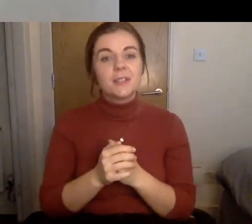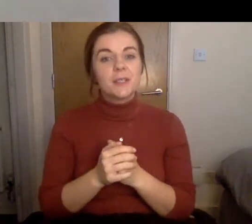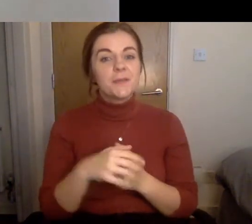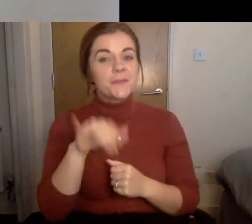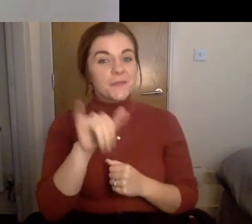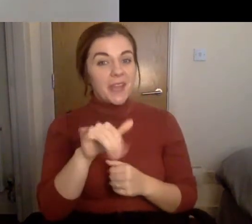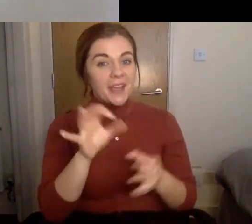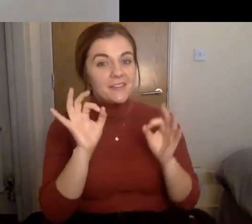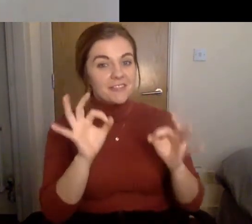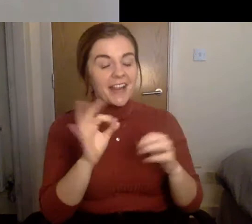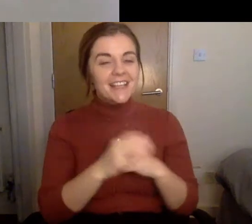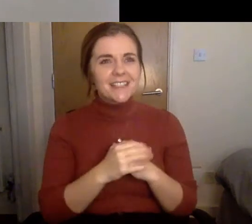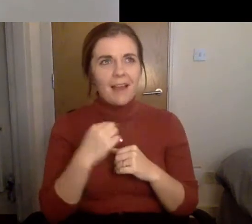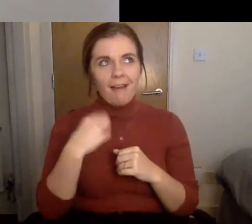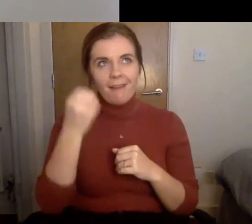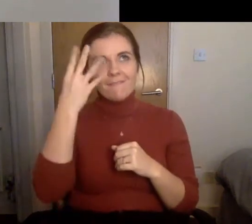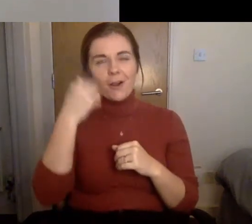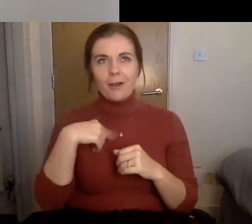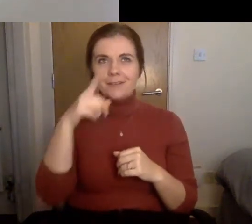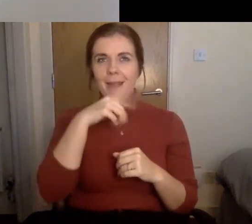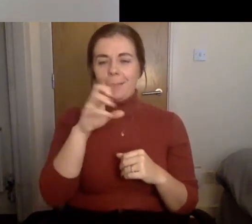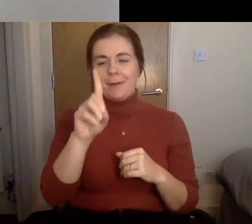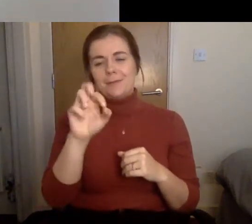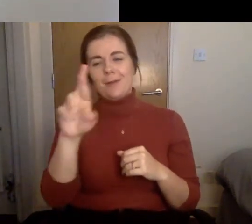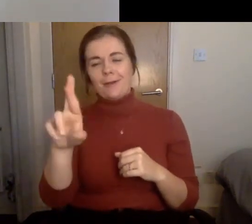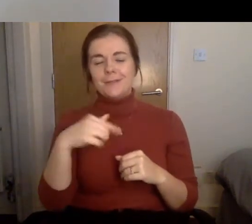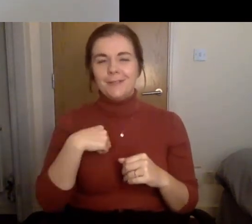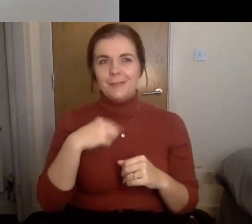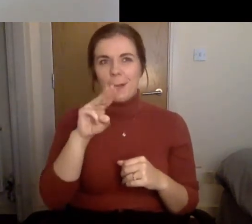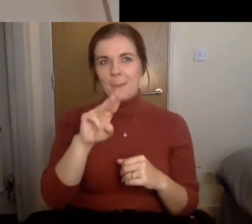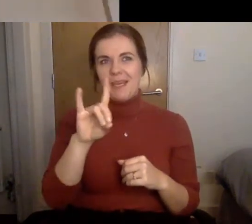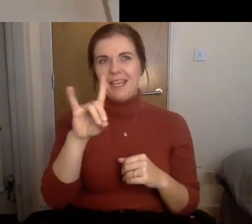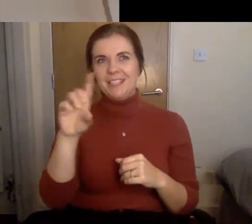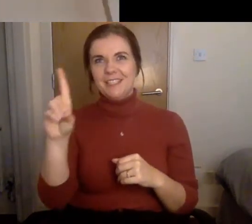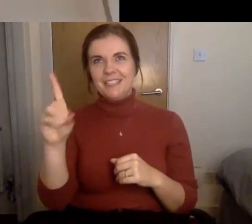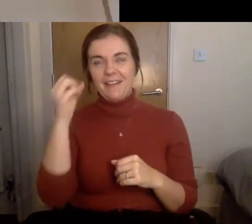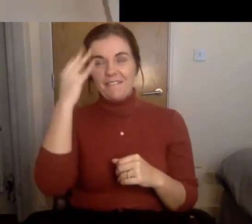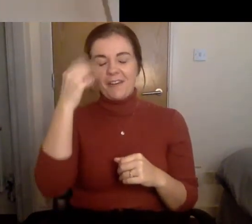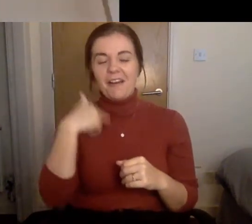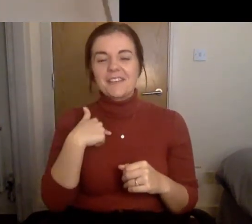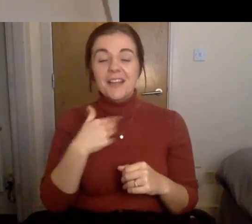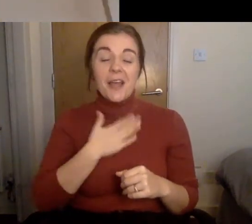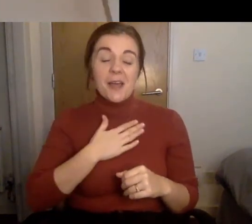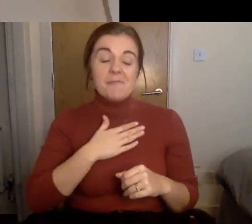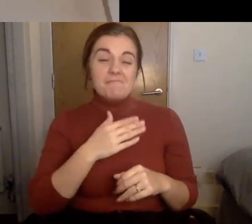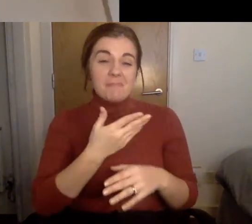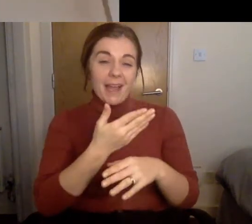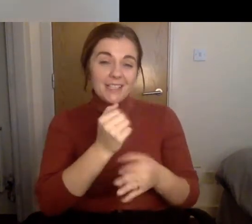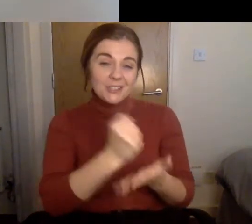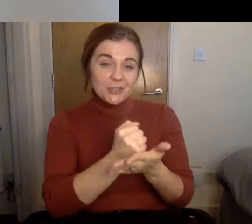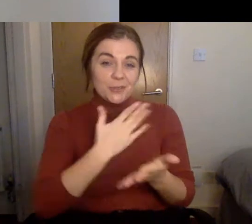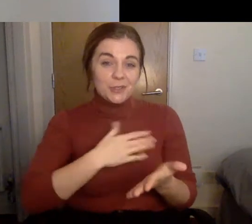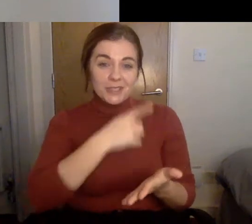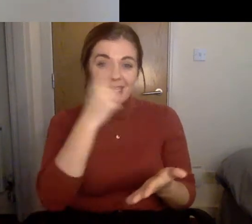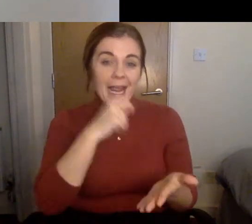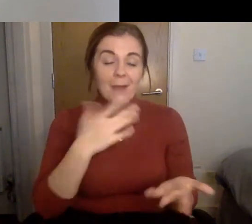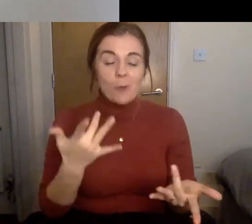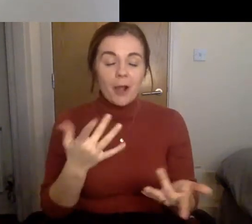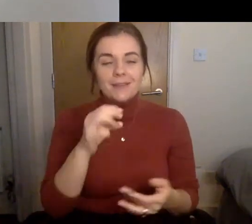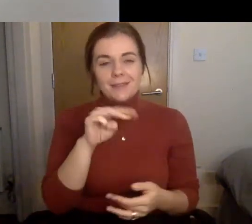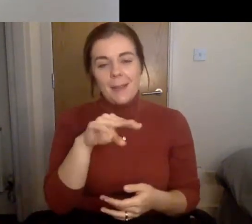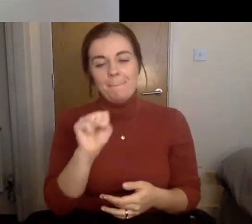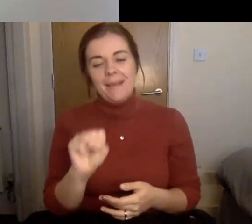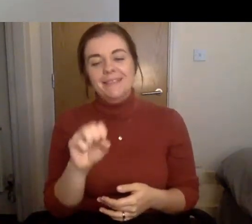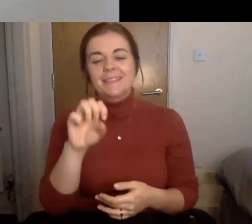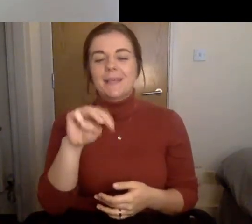Yeah, great. I forgot I had a doctorate. So my kids just call me Miss Mahon in school. So yeah, I'm